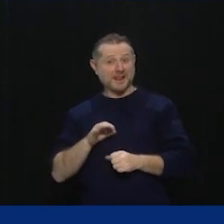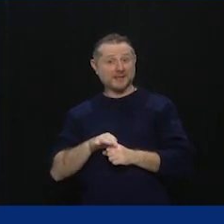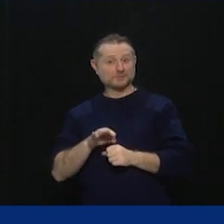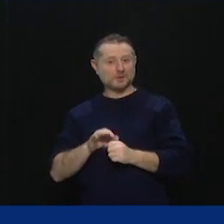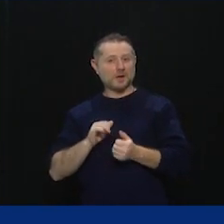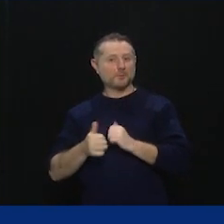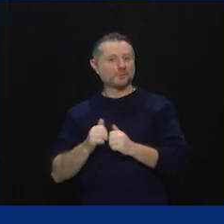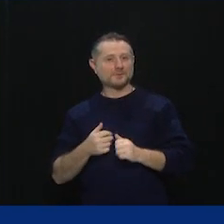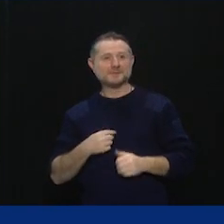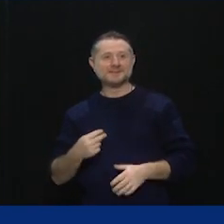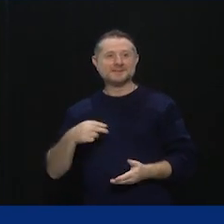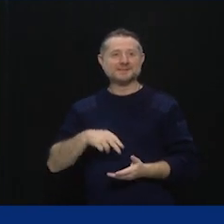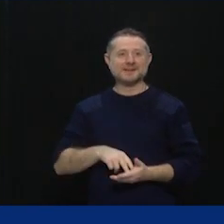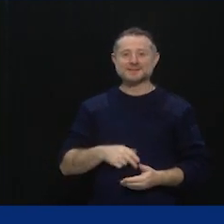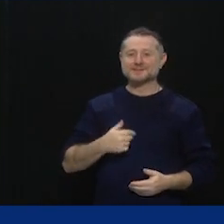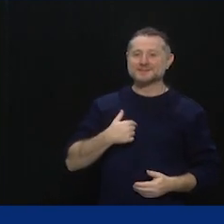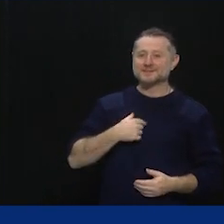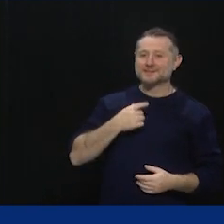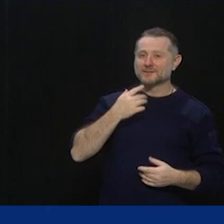surprisingly, she has continued to mention that.